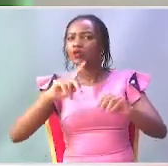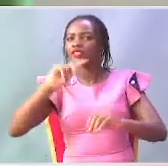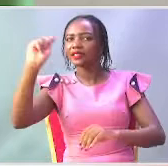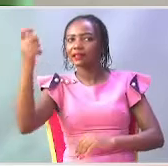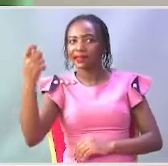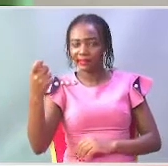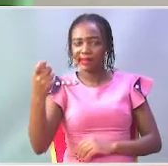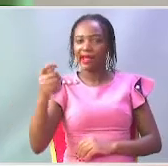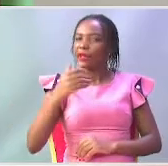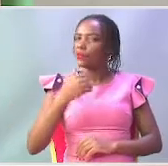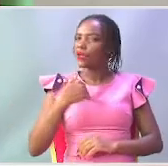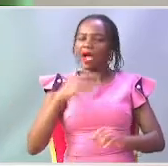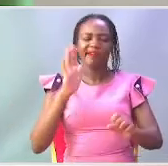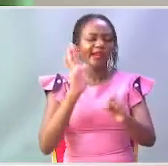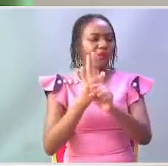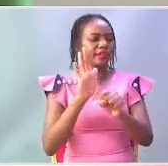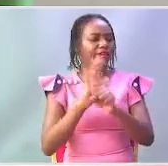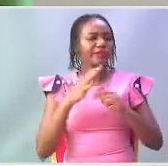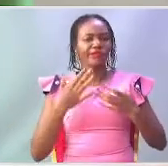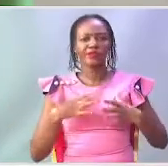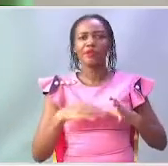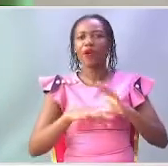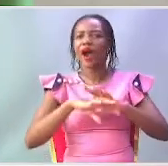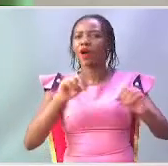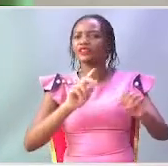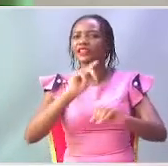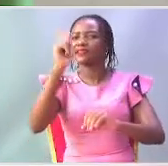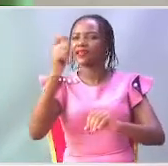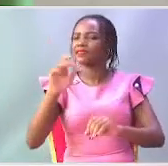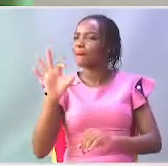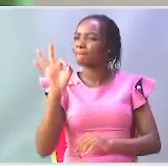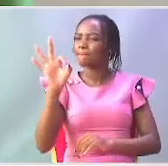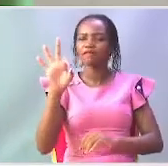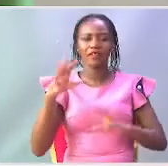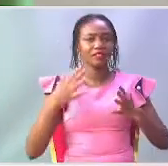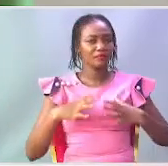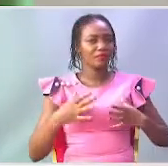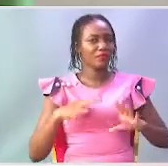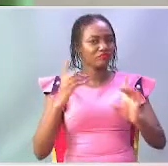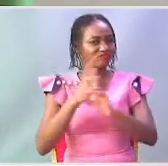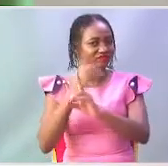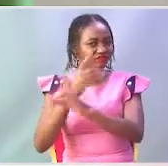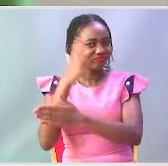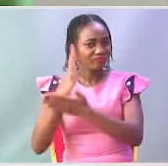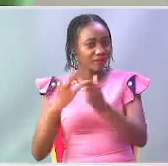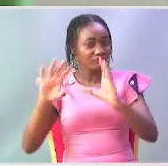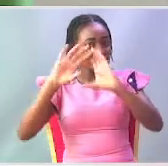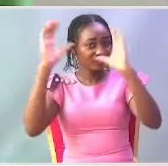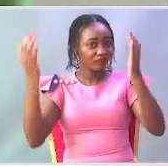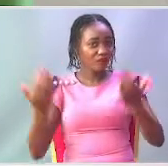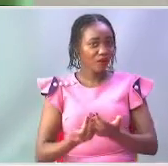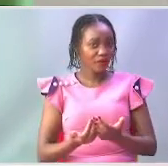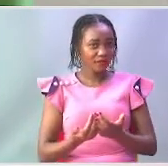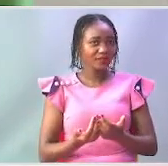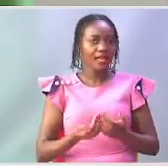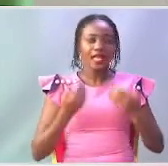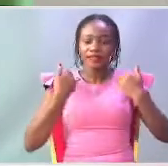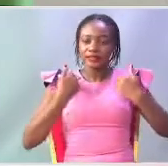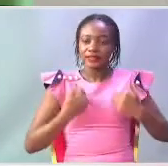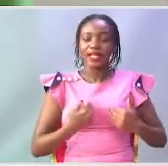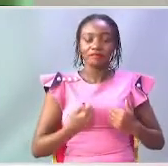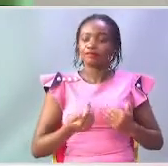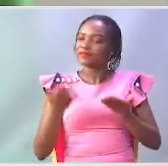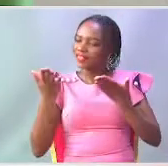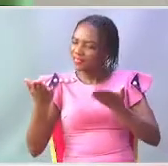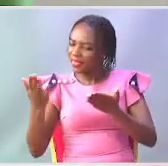Kenya has an incredible diaspora spread across the length and breadth of the globe, that I'm going to be